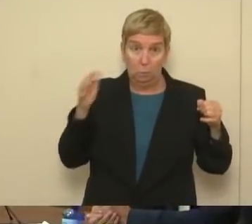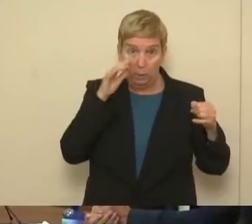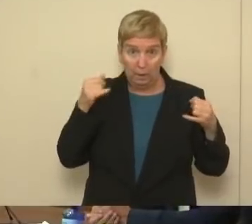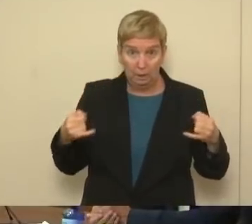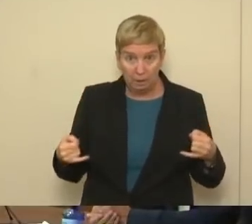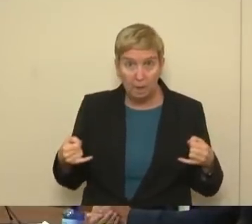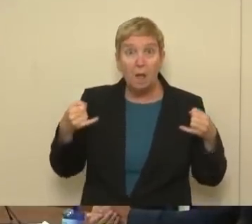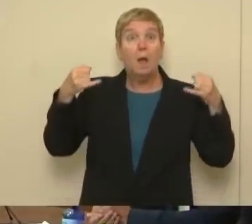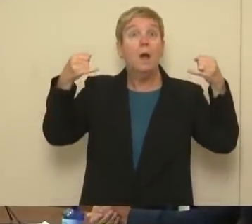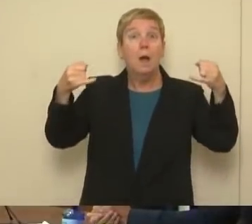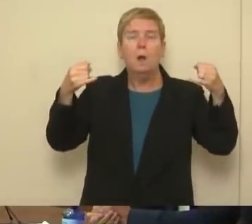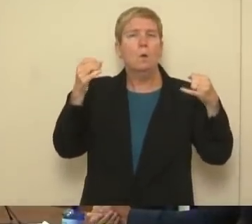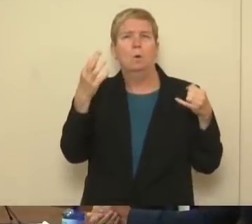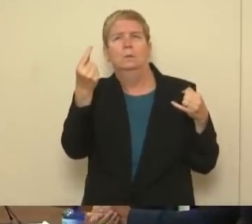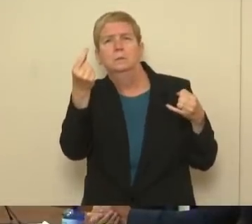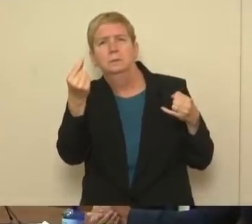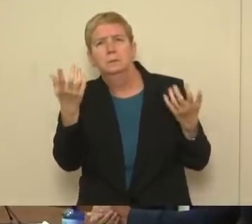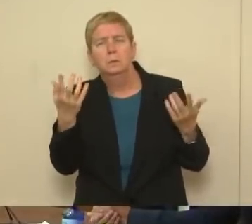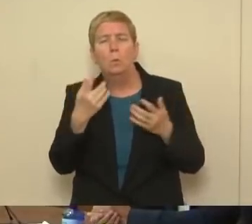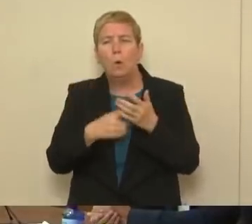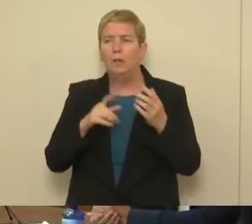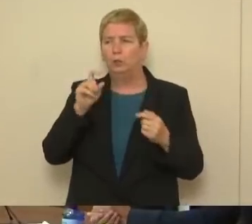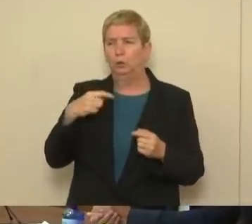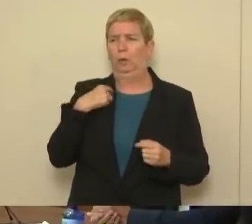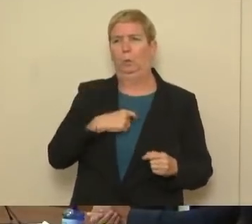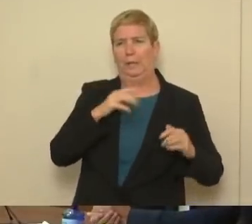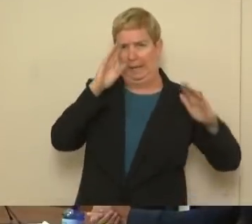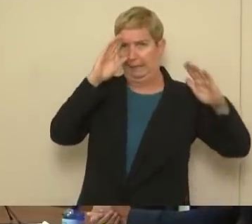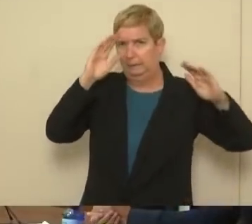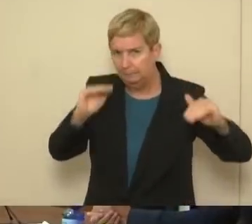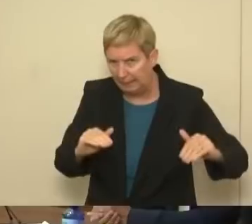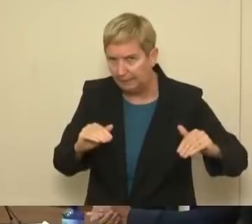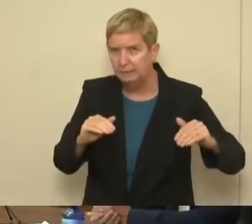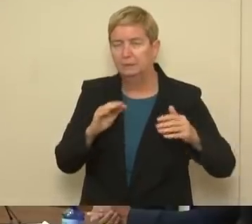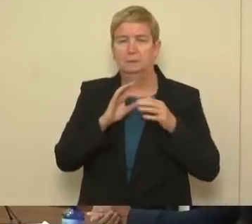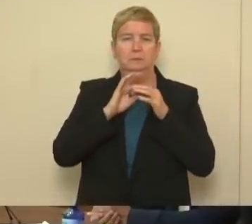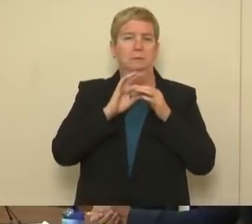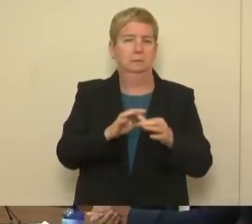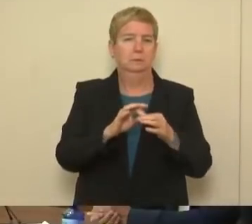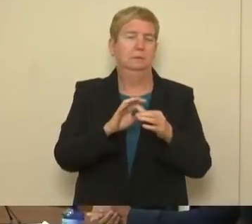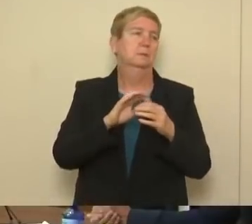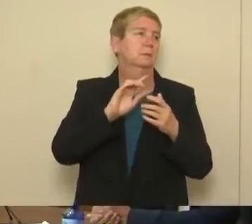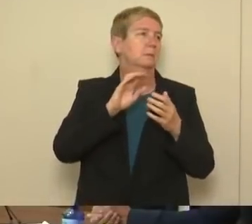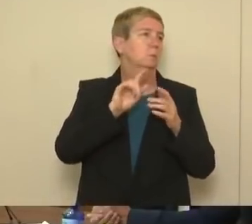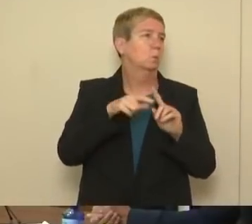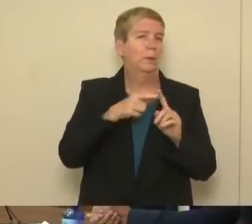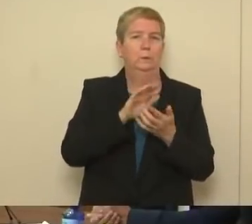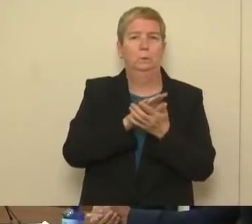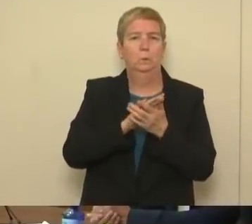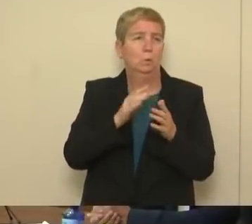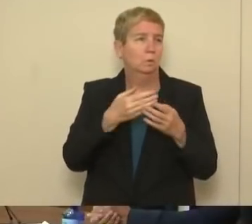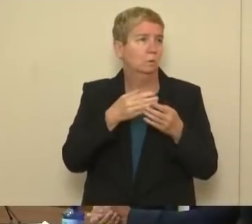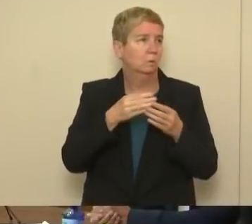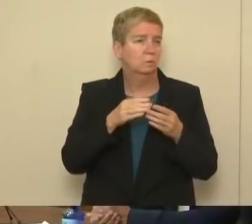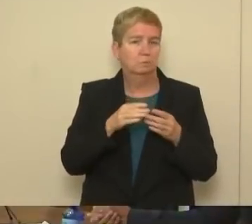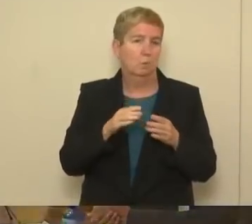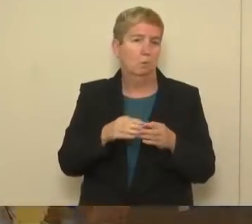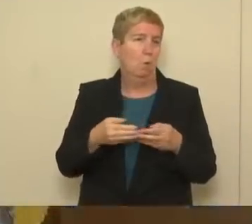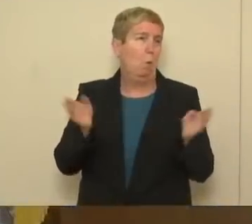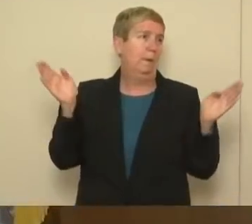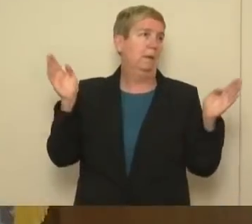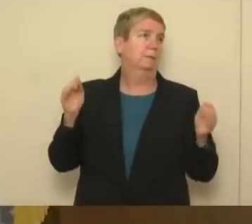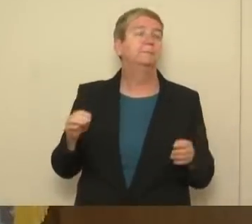more specific about what we should expect to see in terms of when schools open. Thank you. Appreciate it.